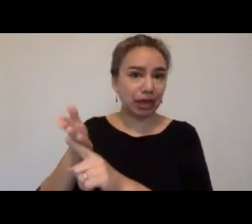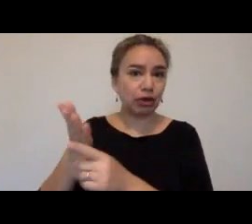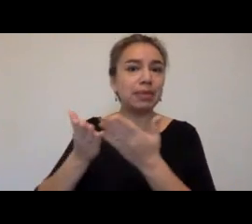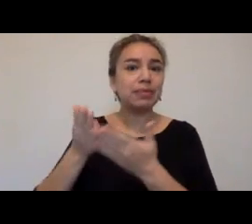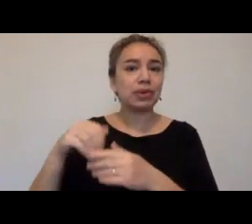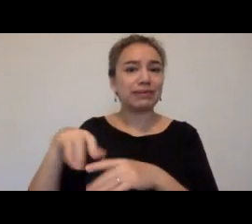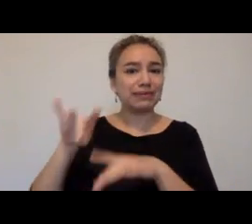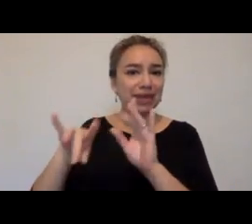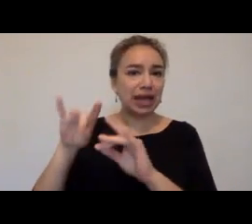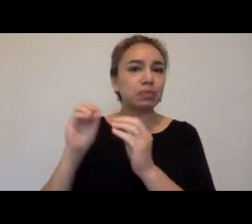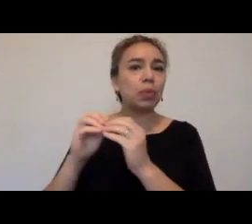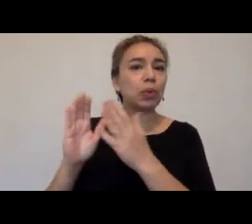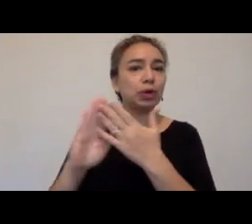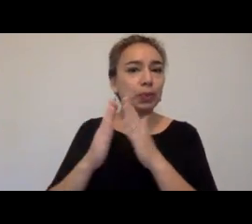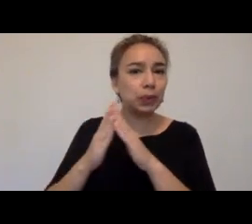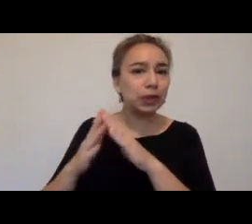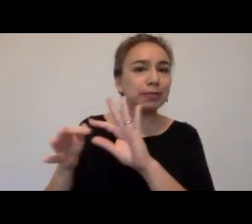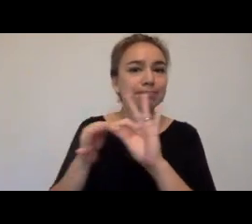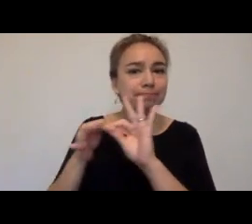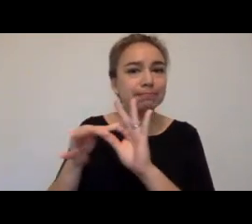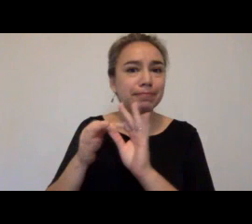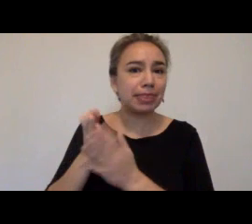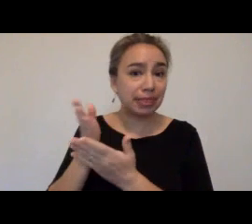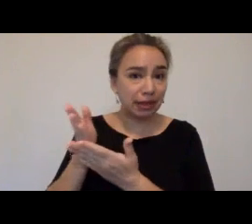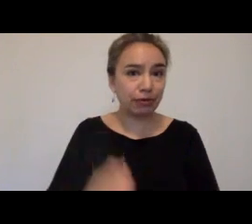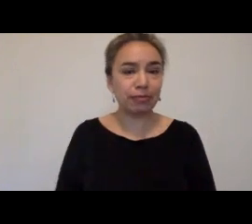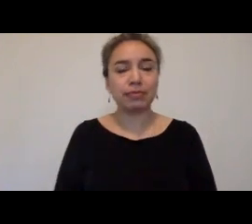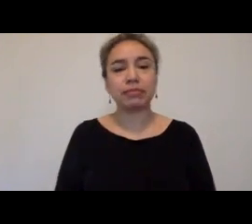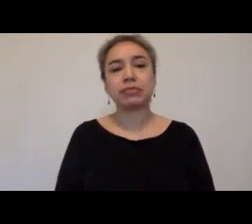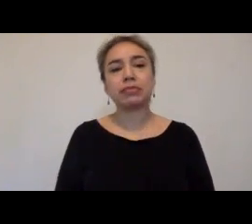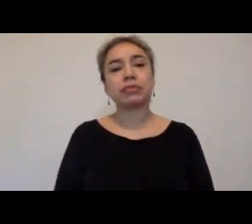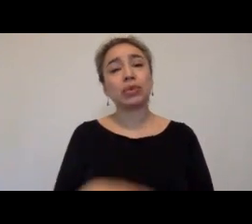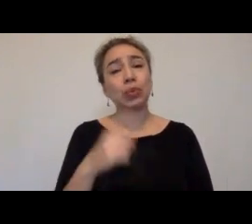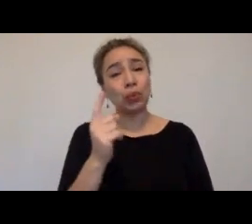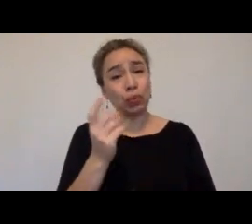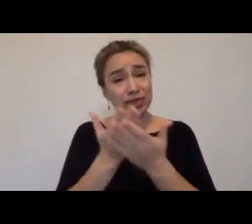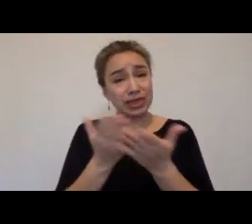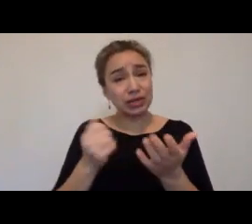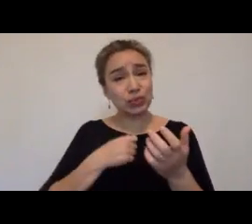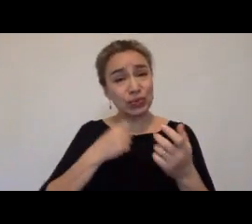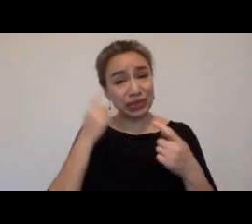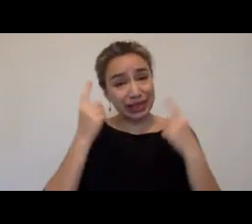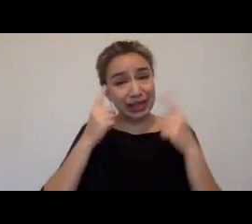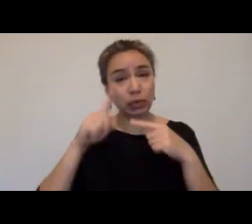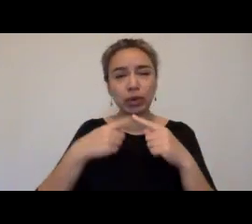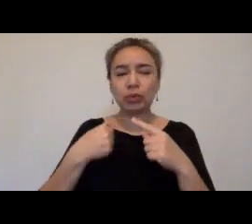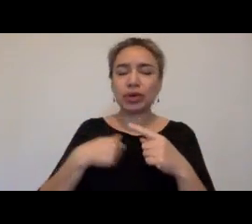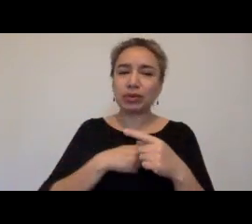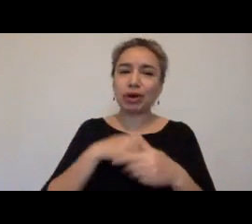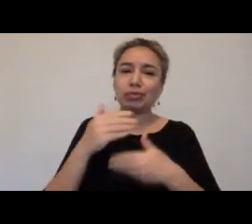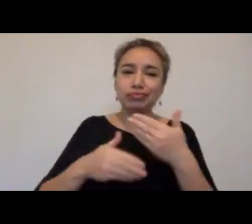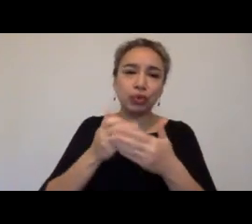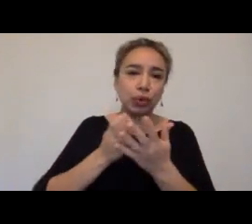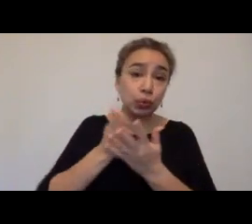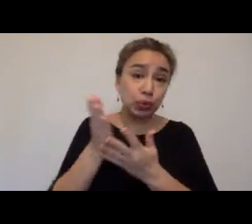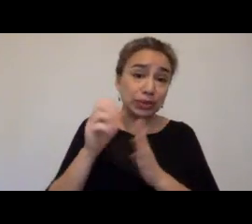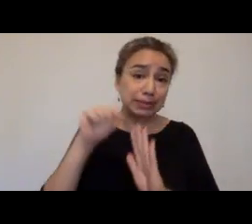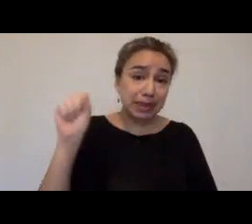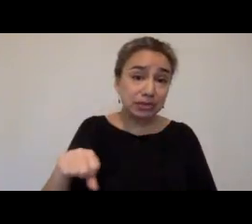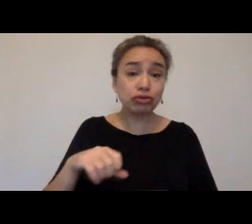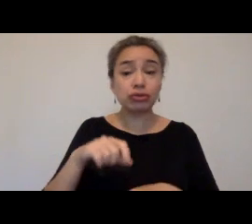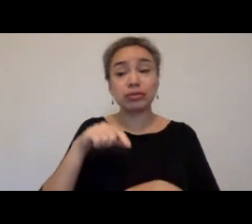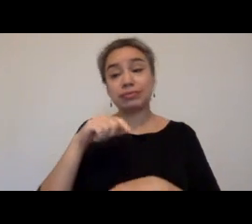around this. And so one thing to think about, as you're going through the semester and going through the year and the